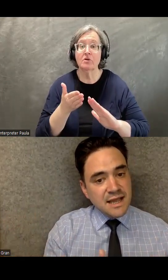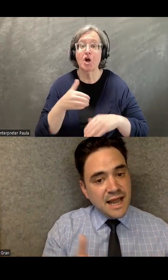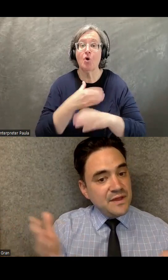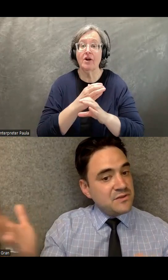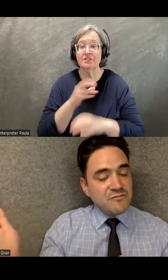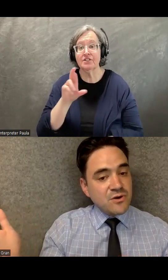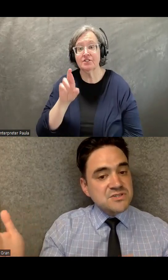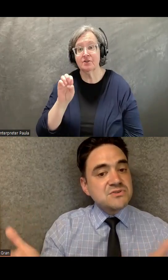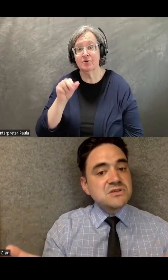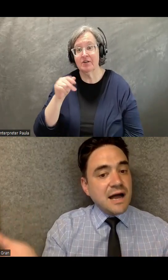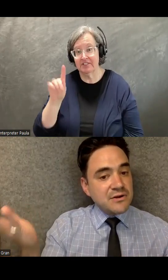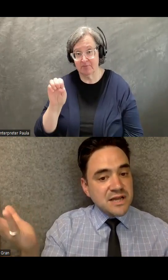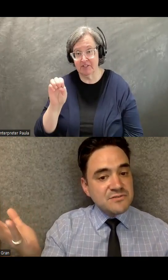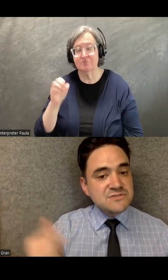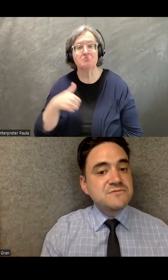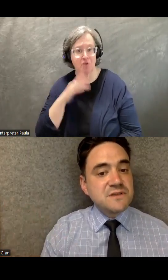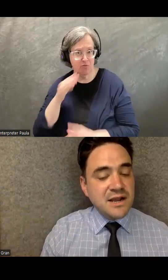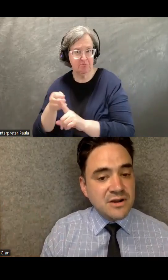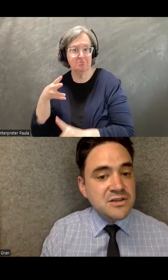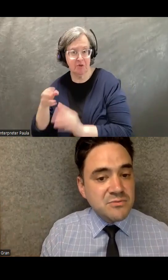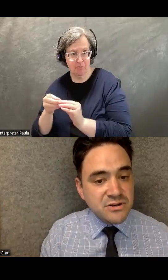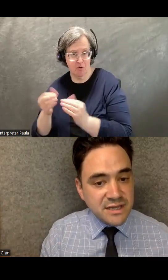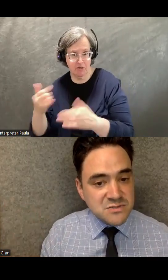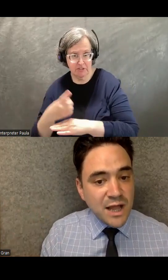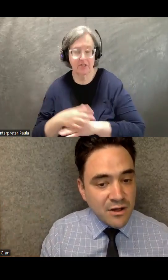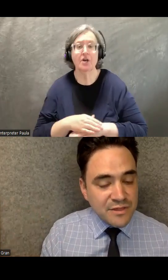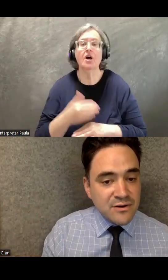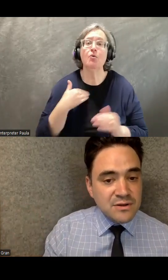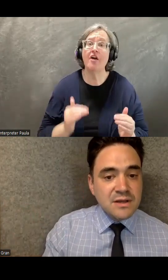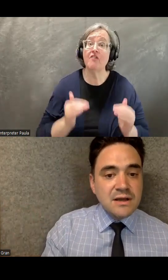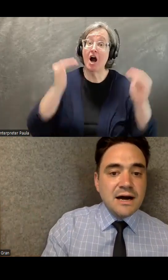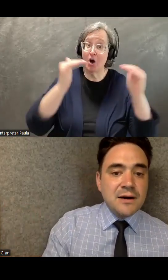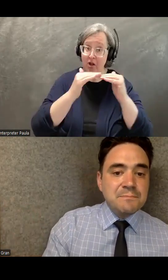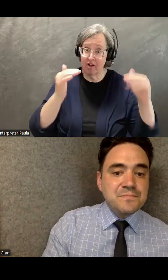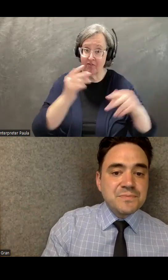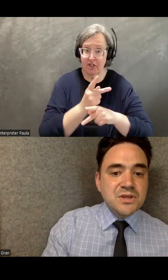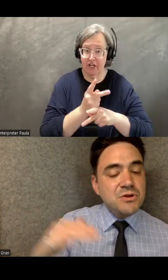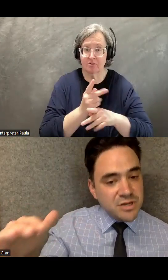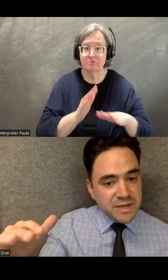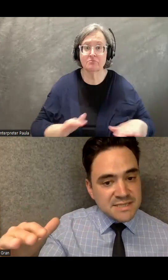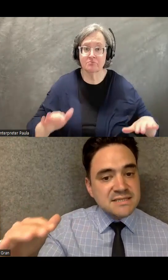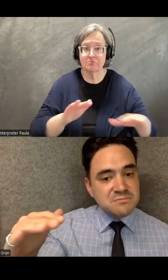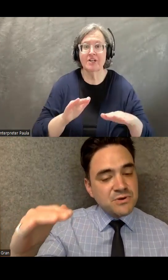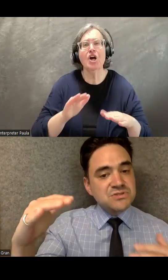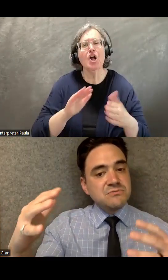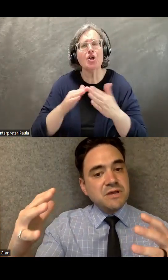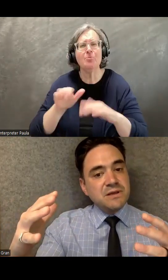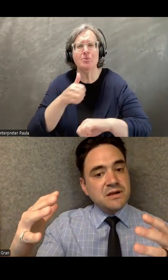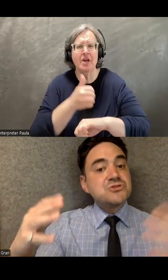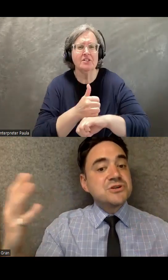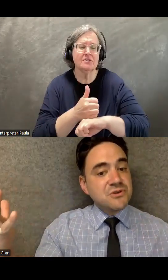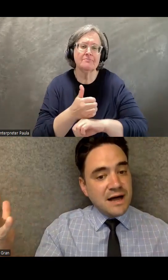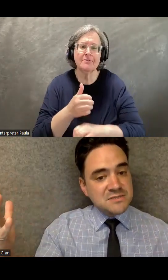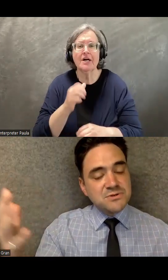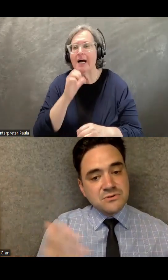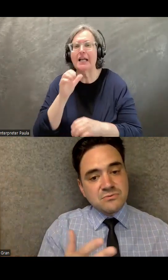today. And then, of course, there's higher levels of care in community as well that are community-based, as opposed to maybe